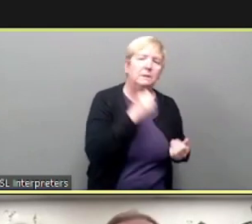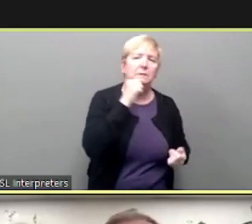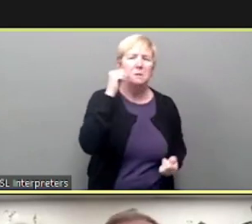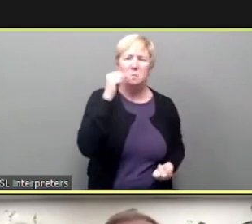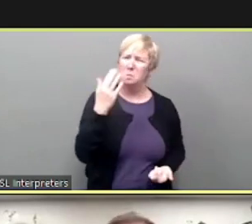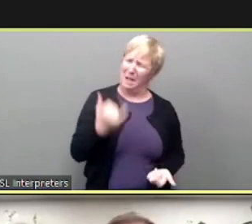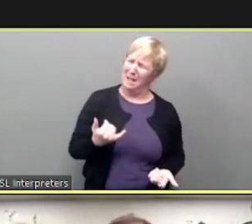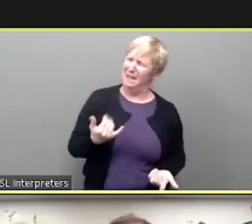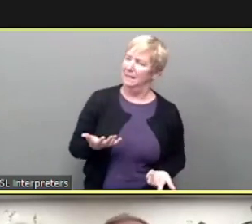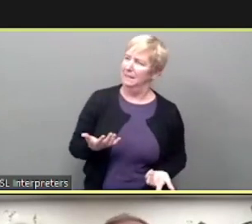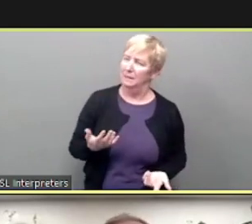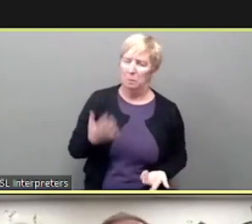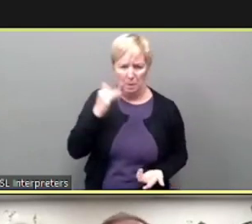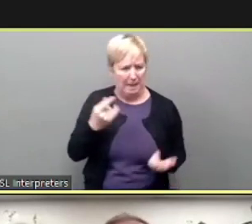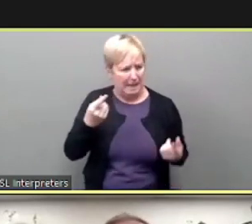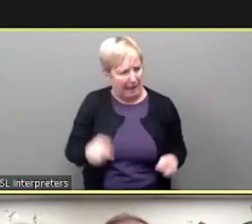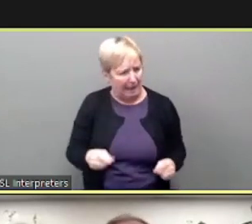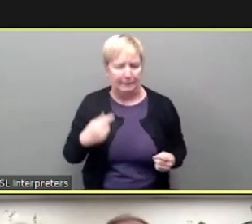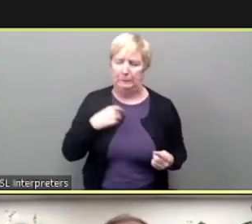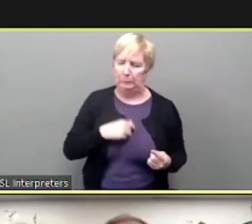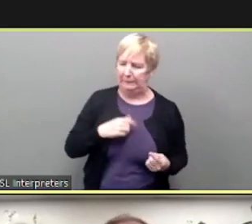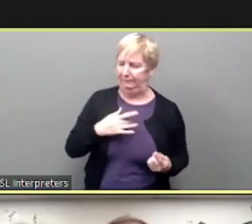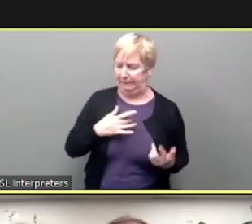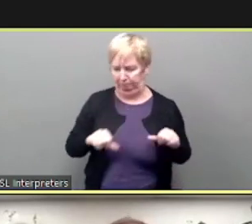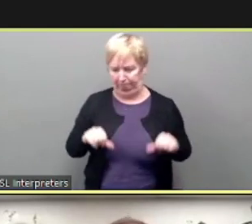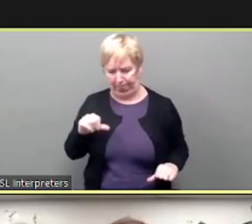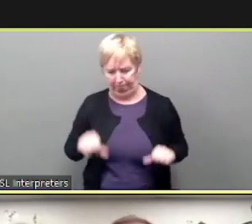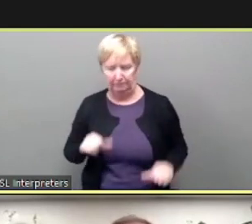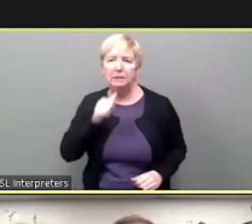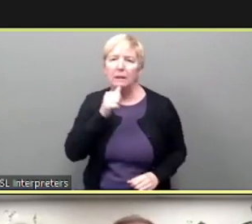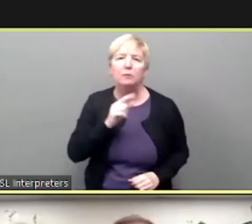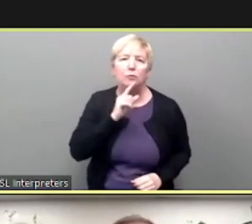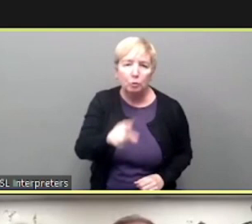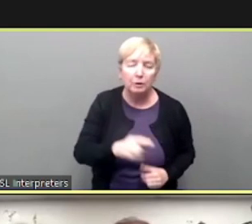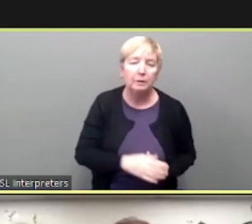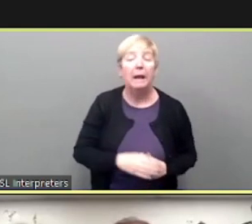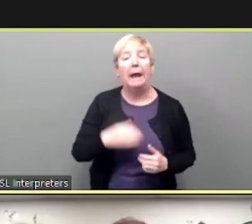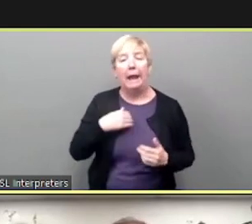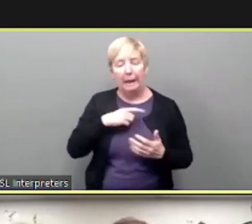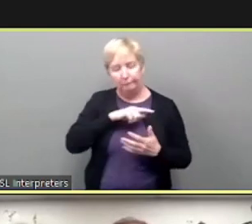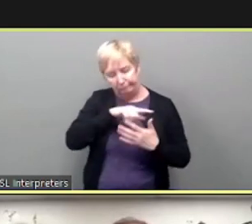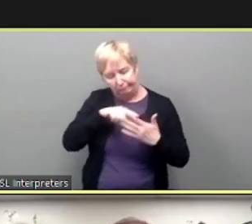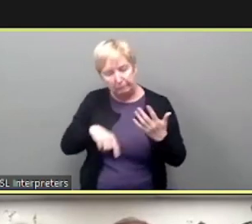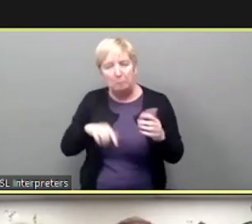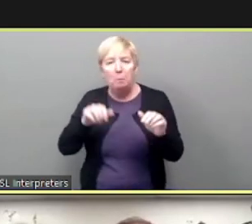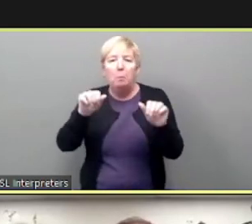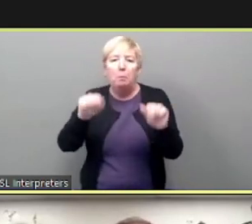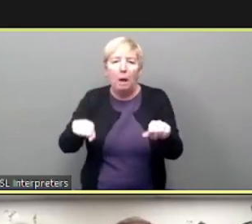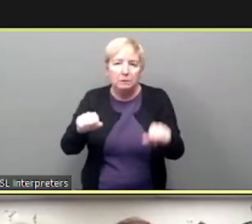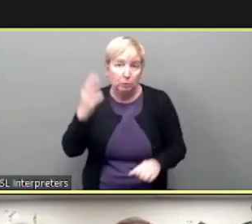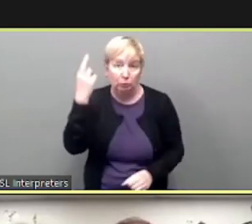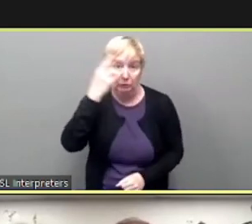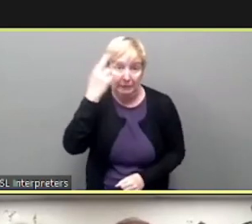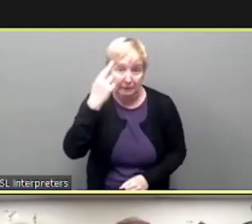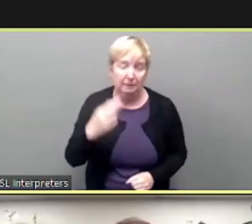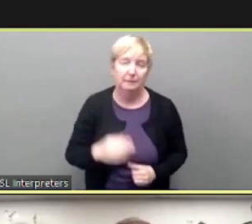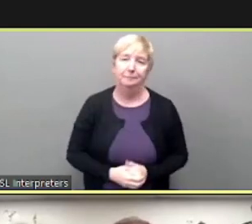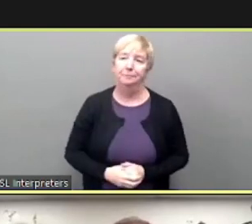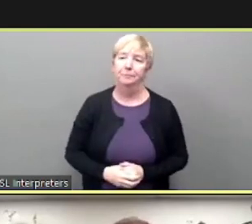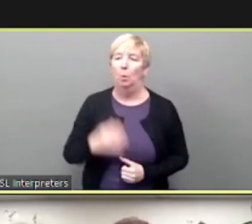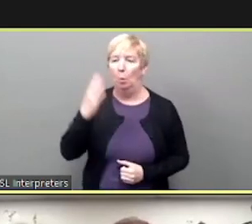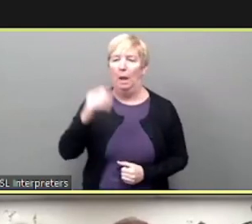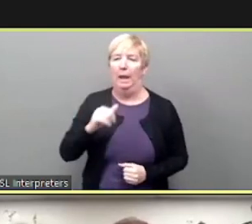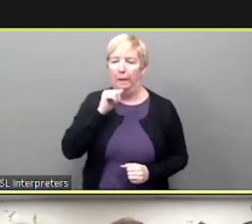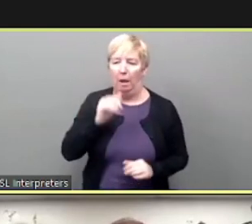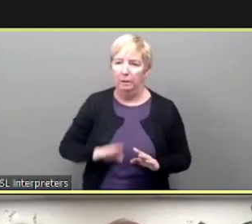entirely sure, but we came up with a long list of possible reasons why we're not seeing the cases just go up and come back